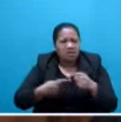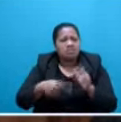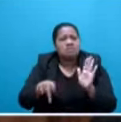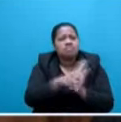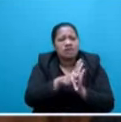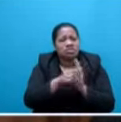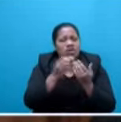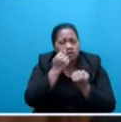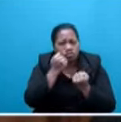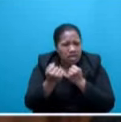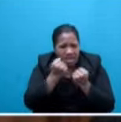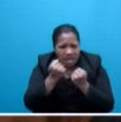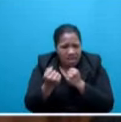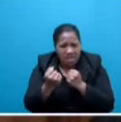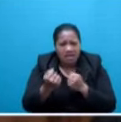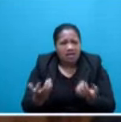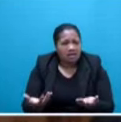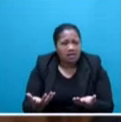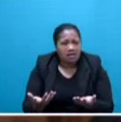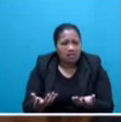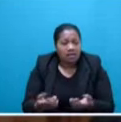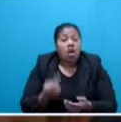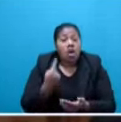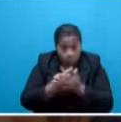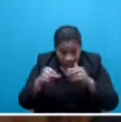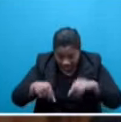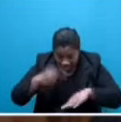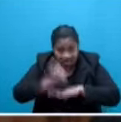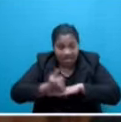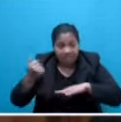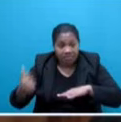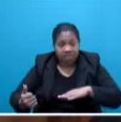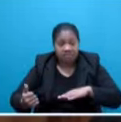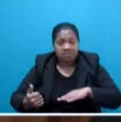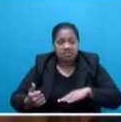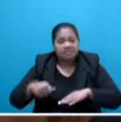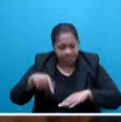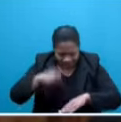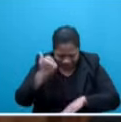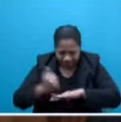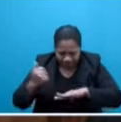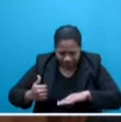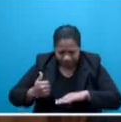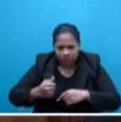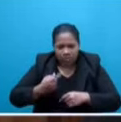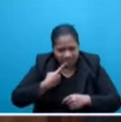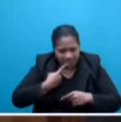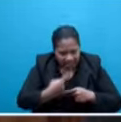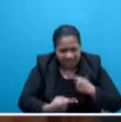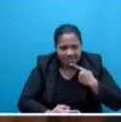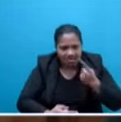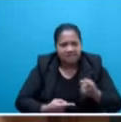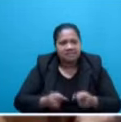It was unpredictable. Only this government has assured and guaranteed to our sugarcane farmers that they will